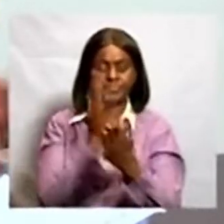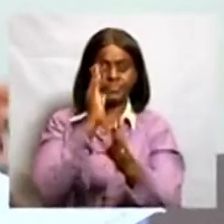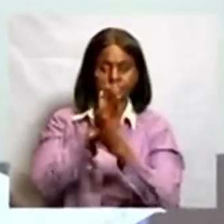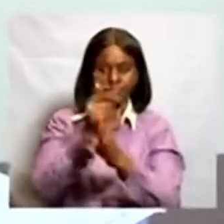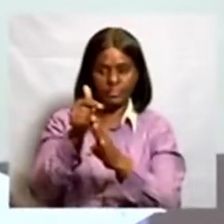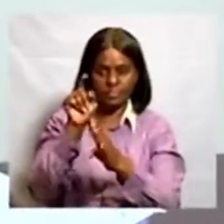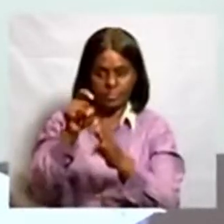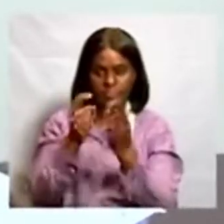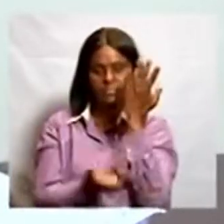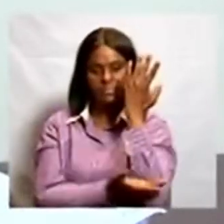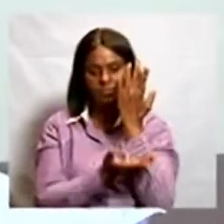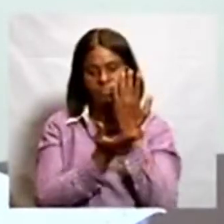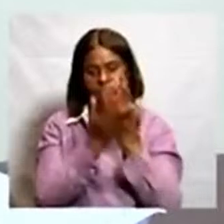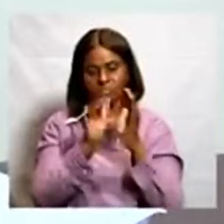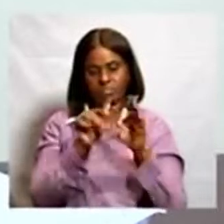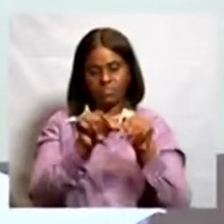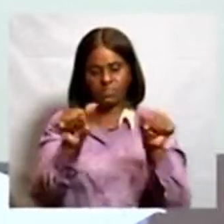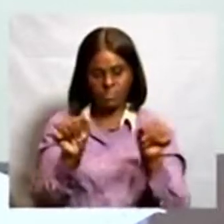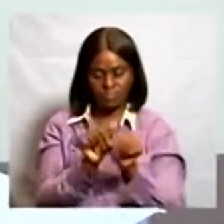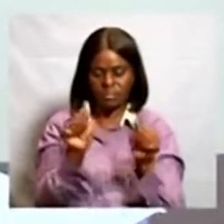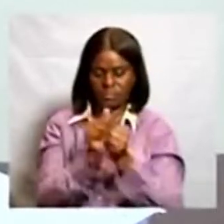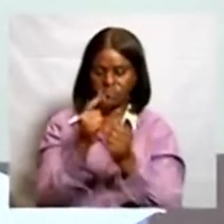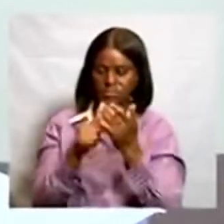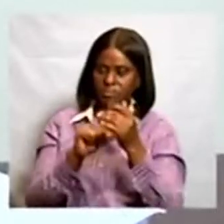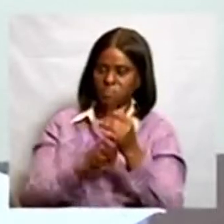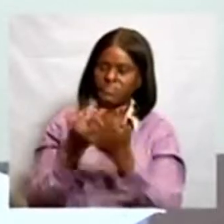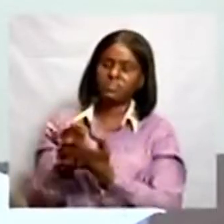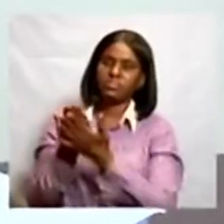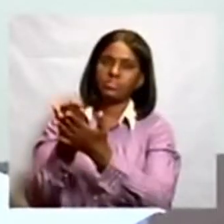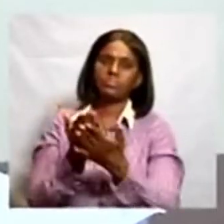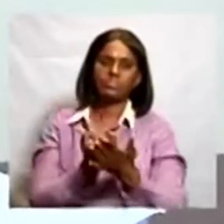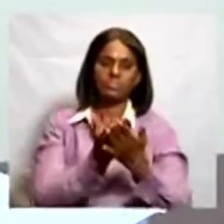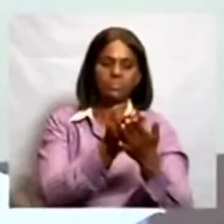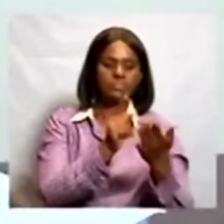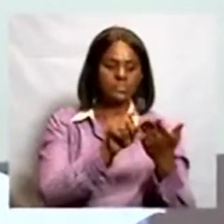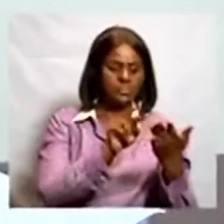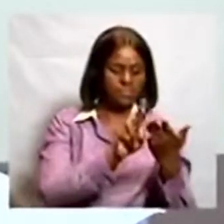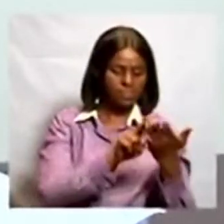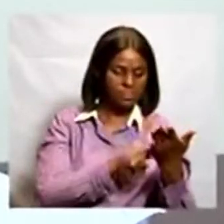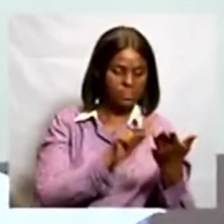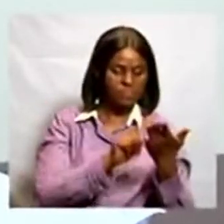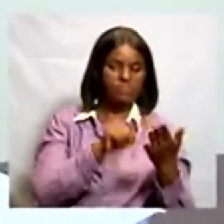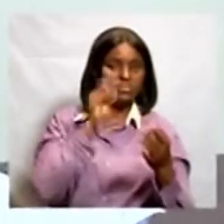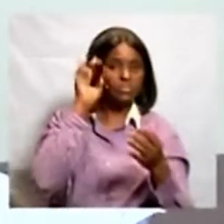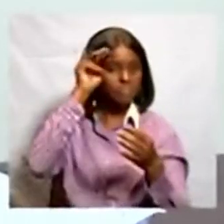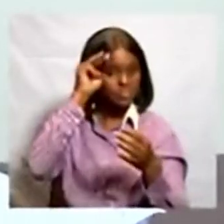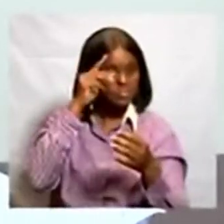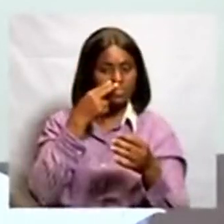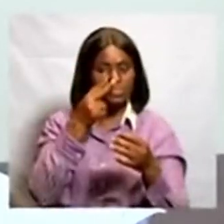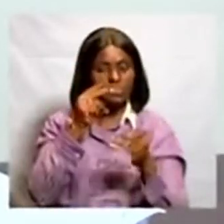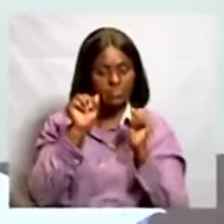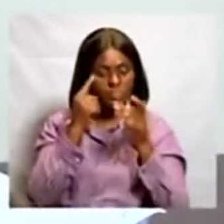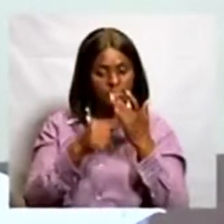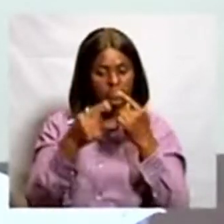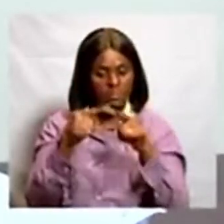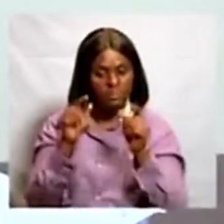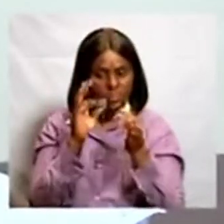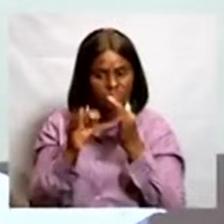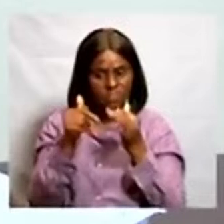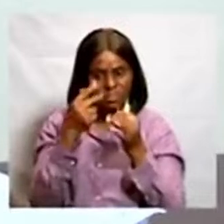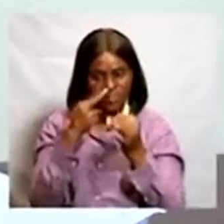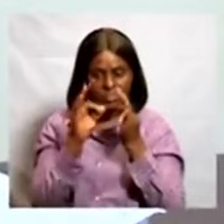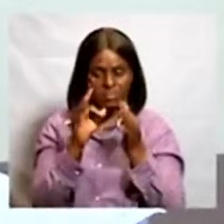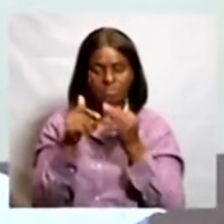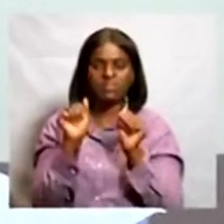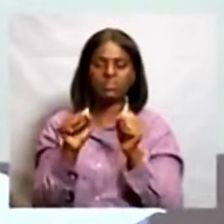to improve in this area, and also we will submit that report to the ministry for them to be able to see what is going on and see if they can take